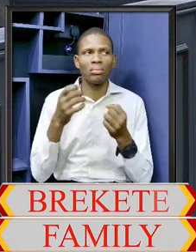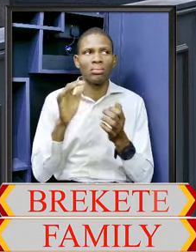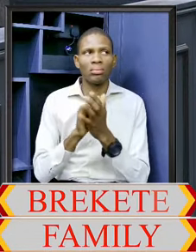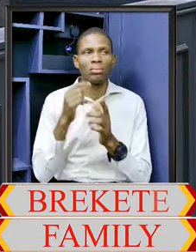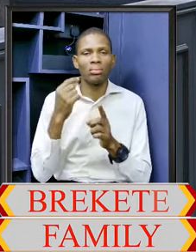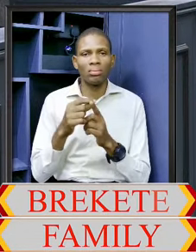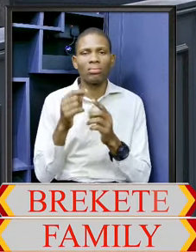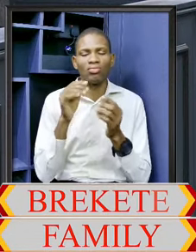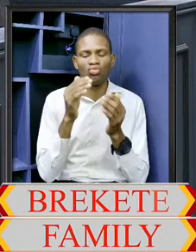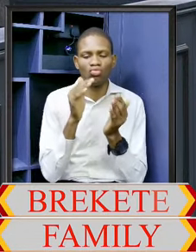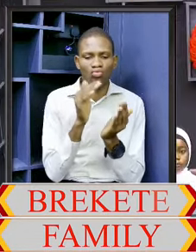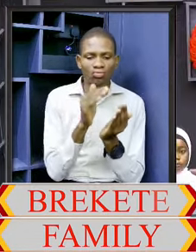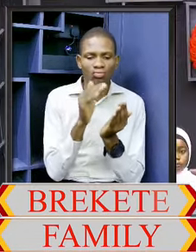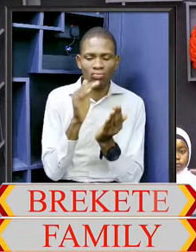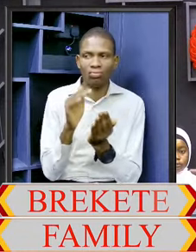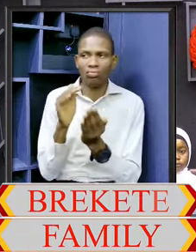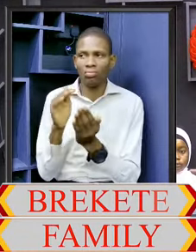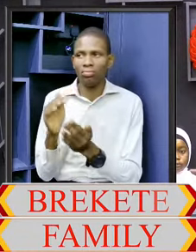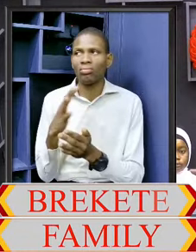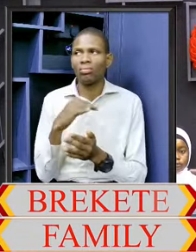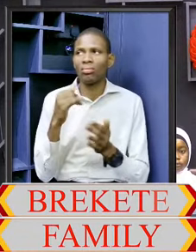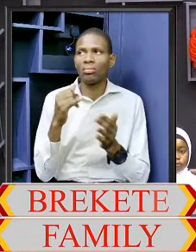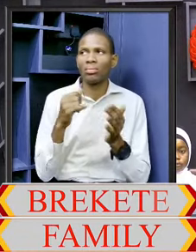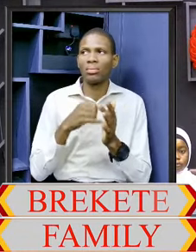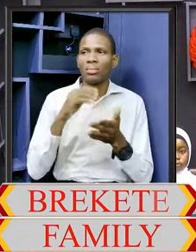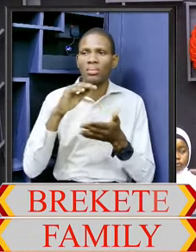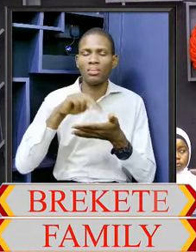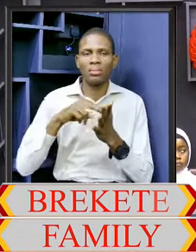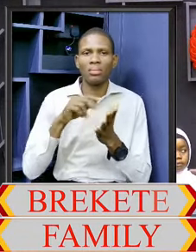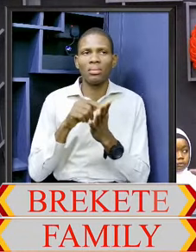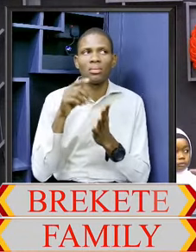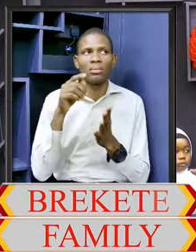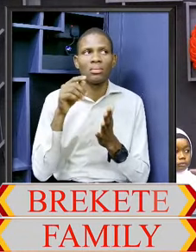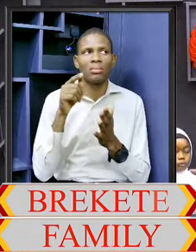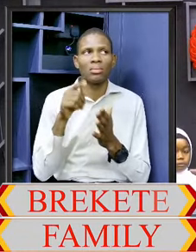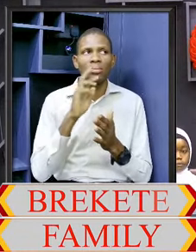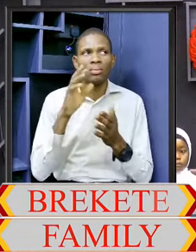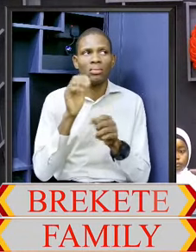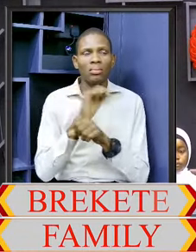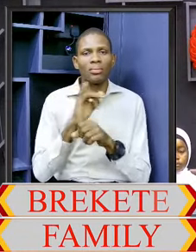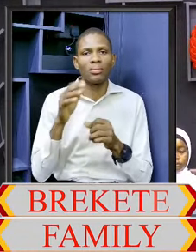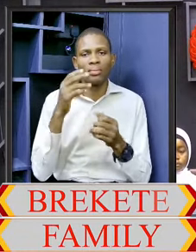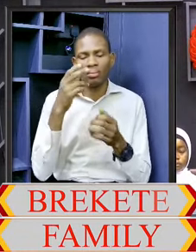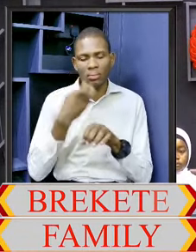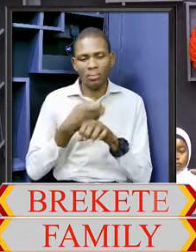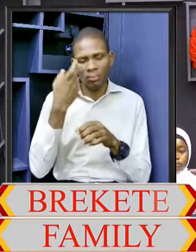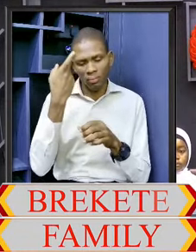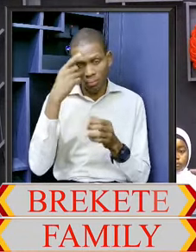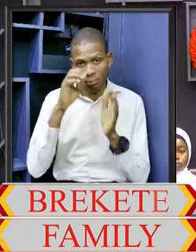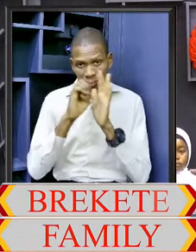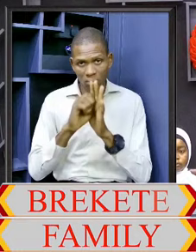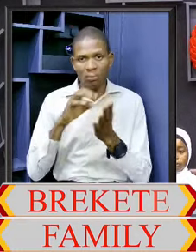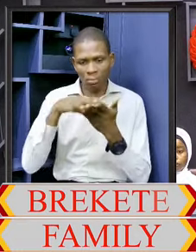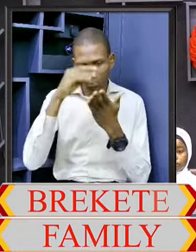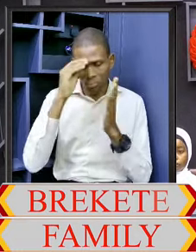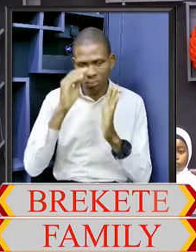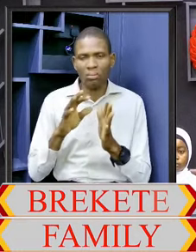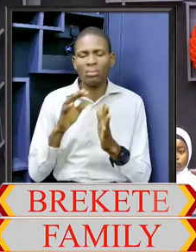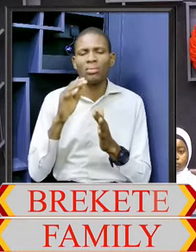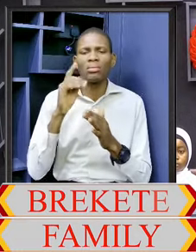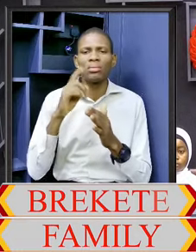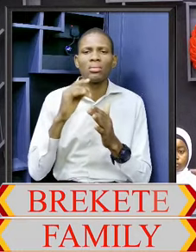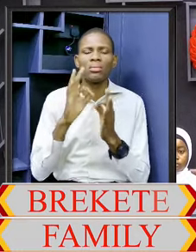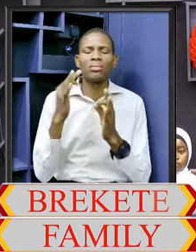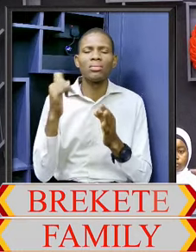if I did do these things, it means I am working hard. For example, let me use student for school. To work hard for school, what does it